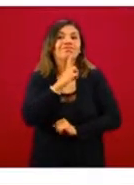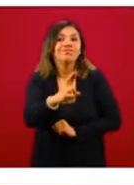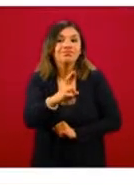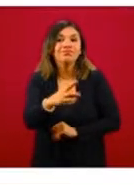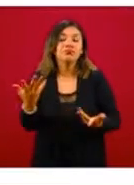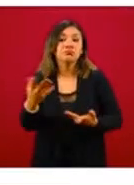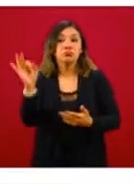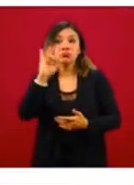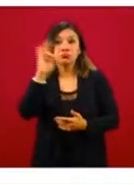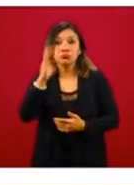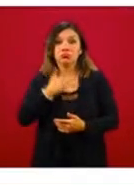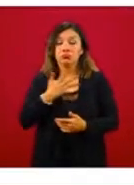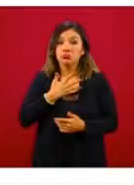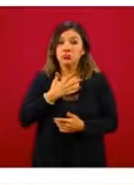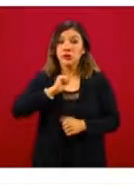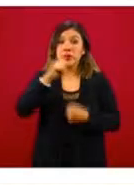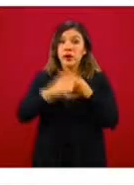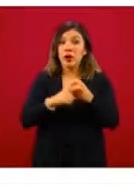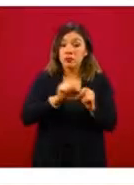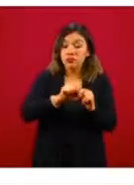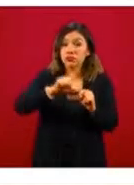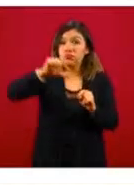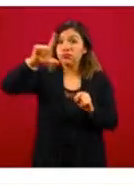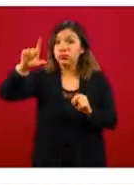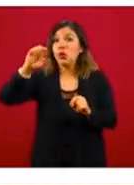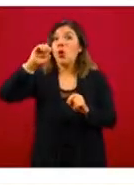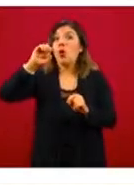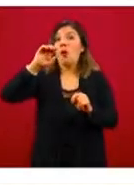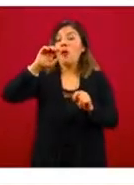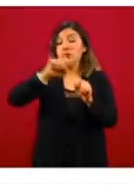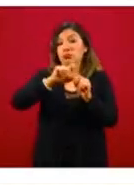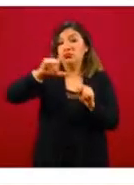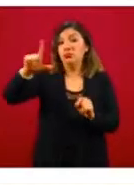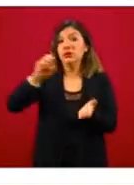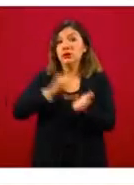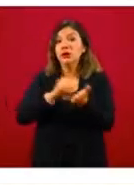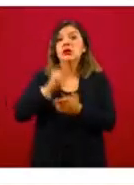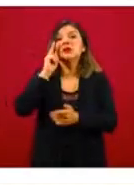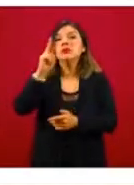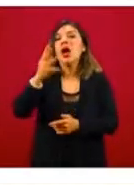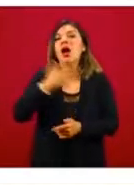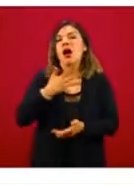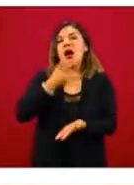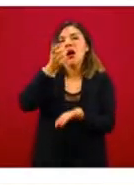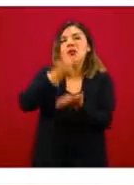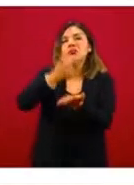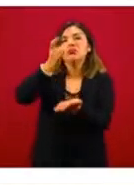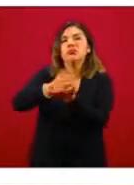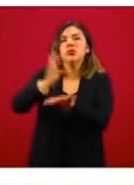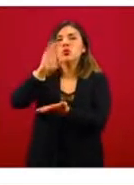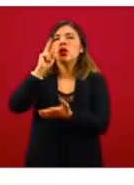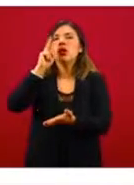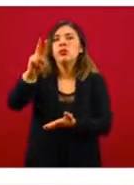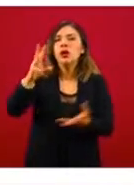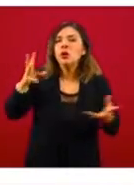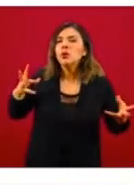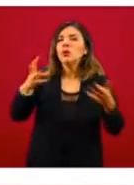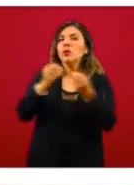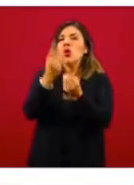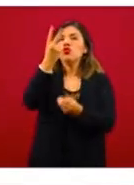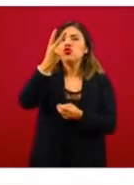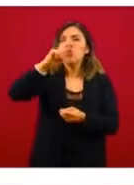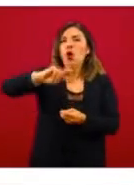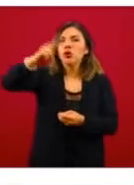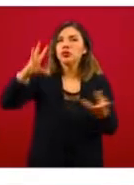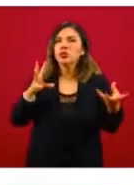on a result. So this epi curve, if it's going to be going down, then that will be visible when we add up the